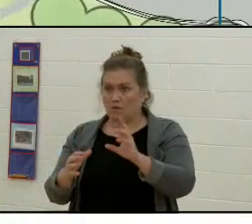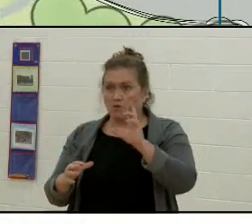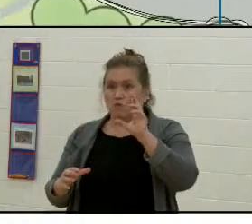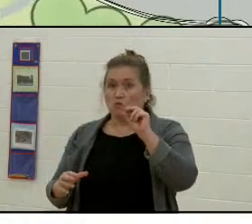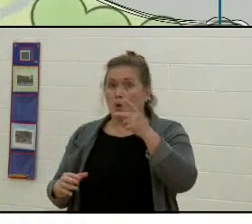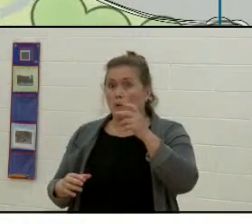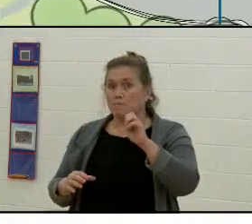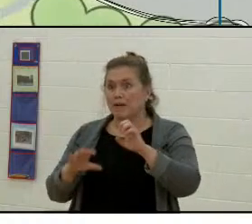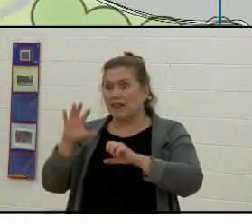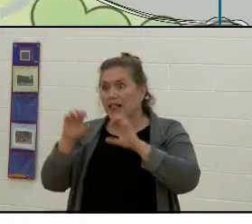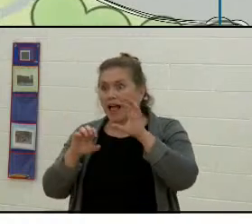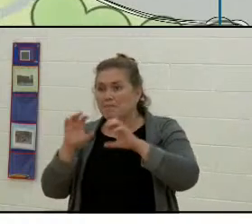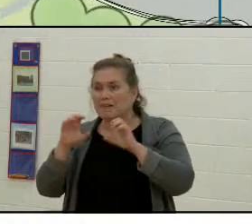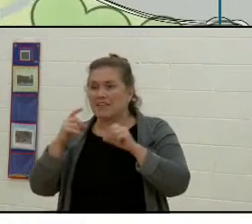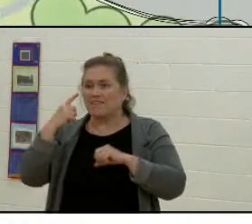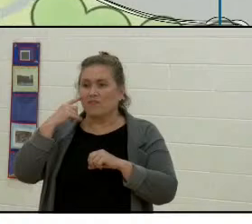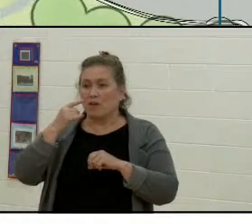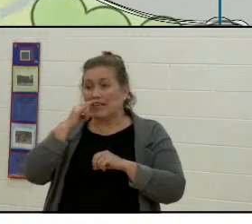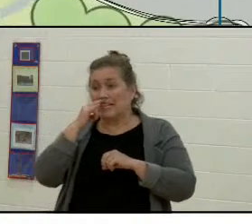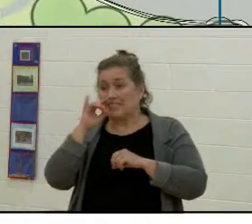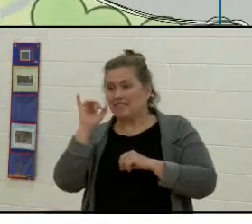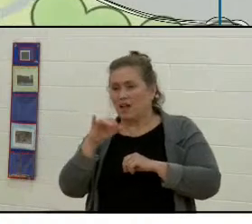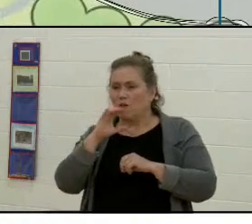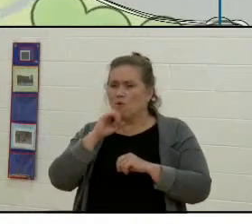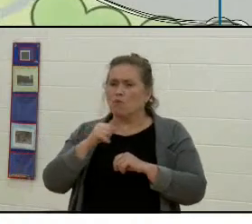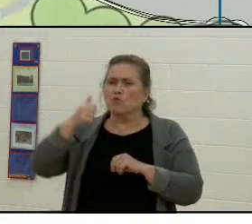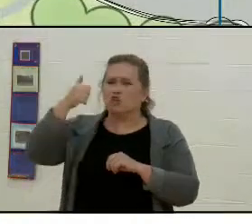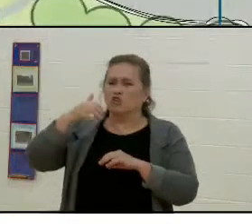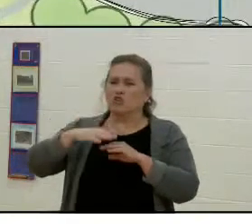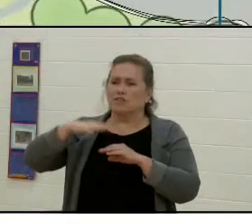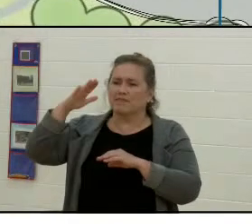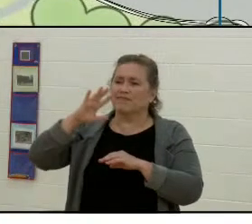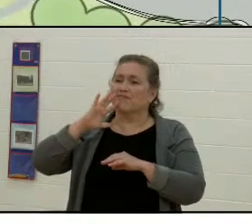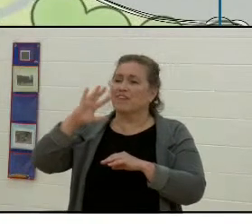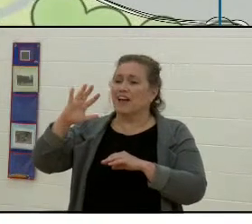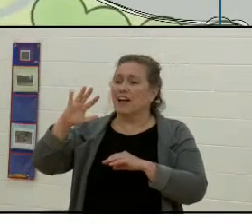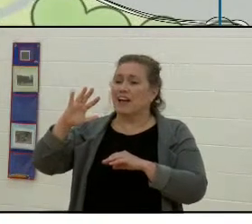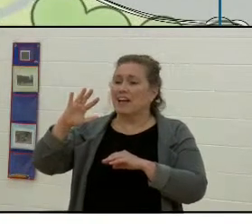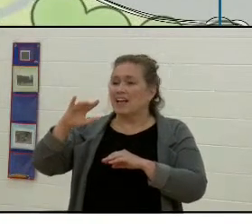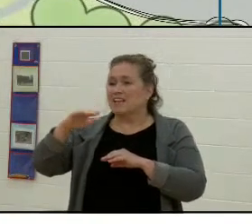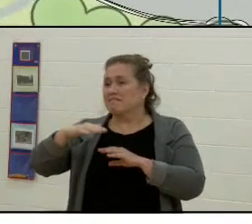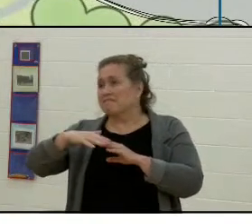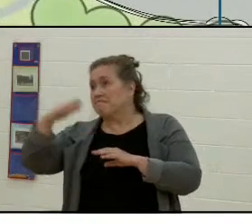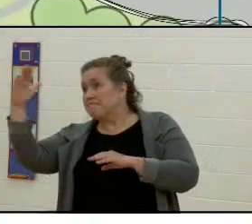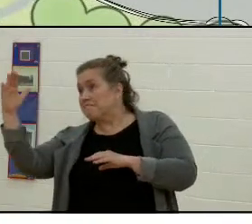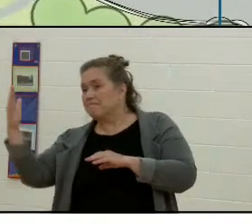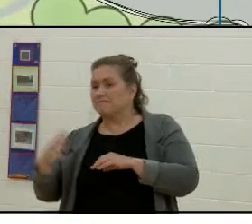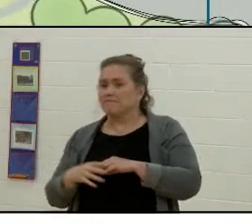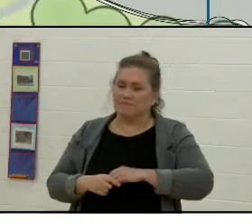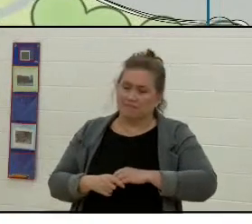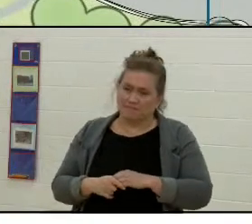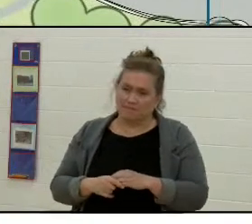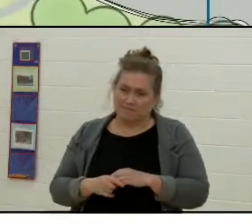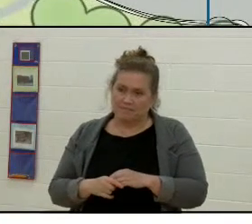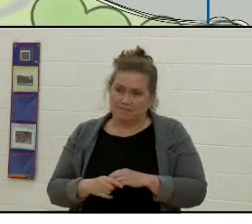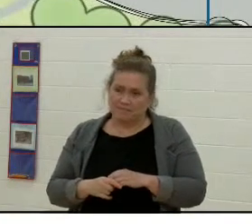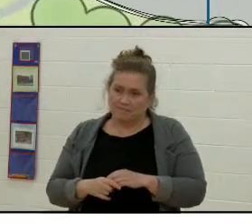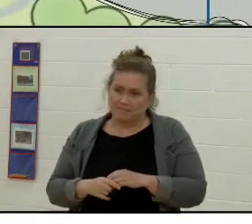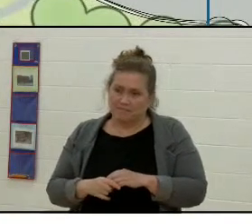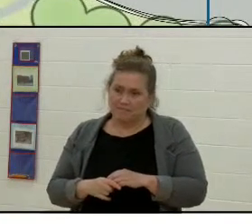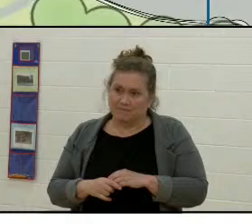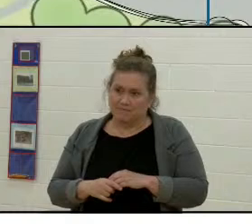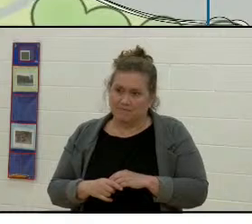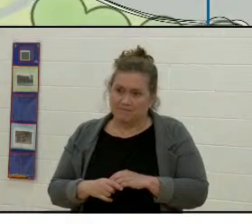for kids who want to get higher up, kids who have more dexterity, kids who are older, that kind of thing. And then